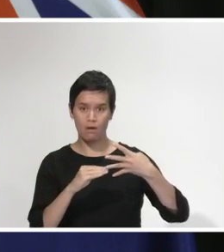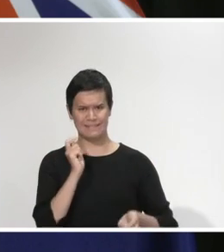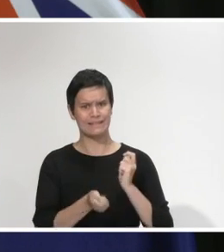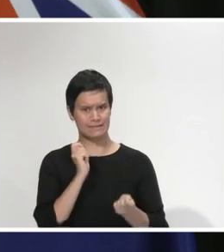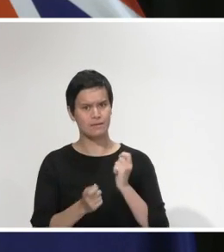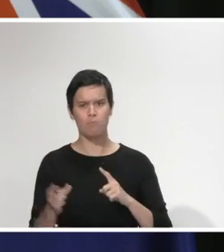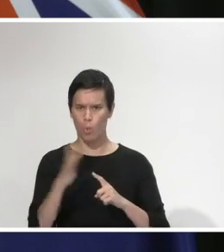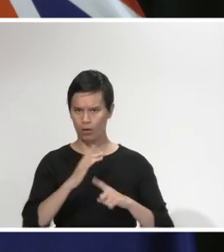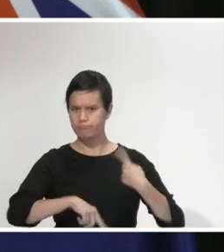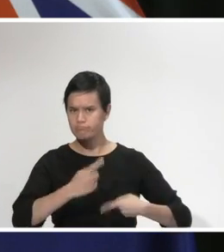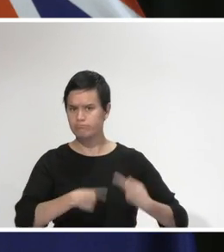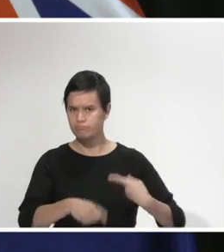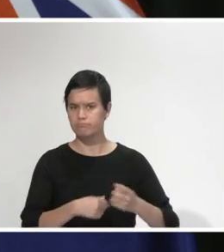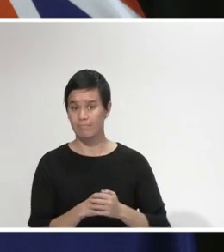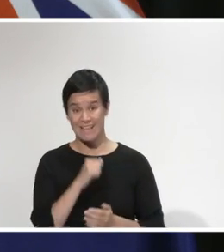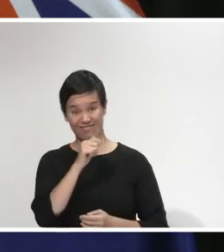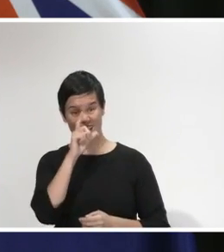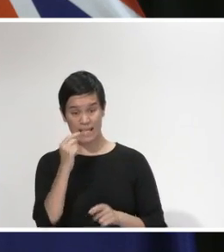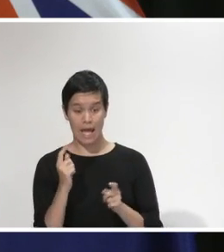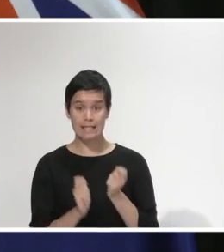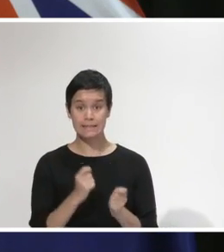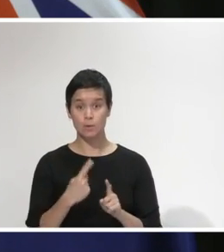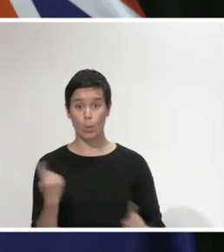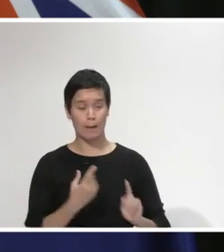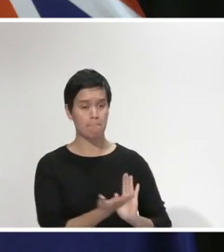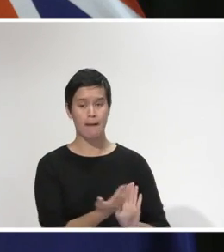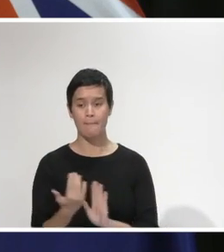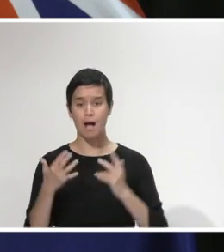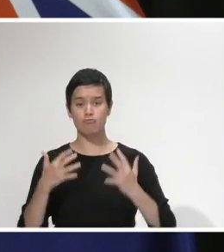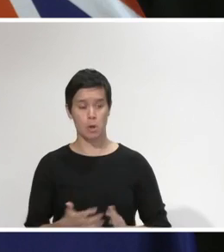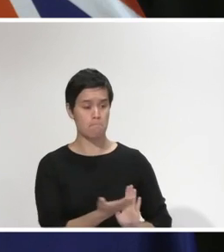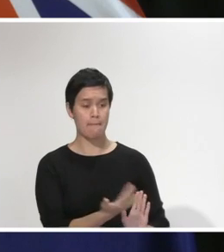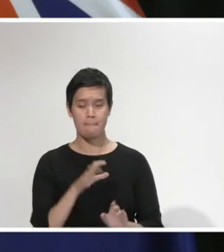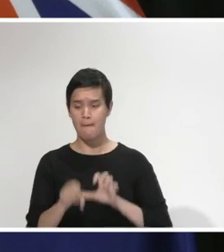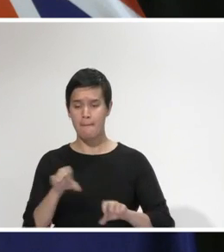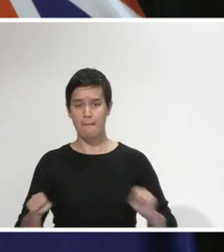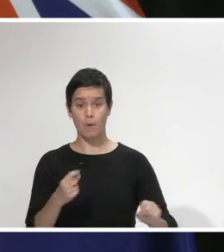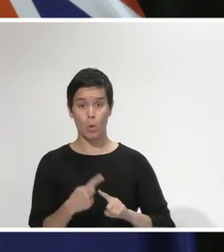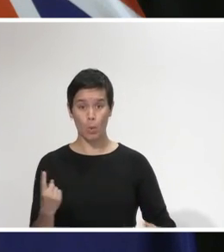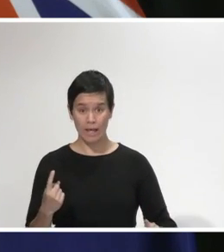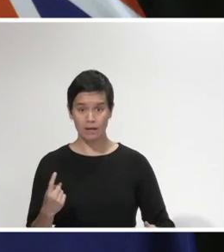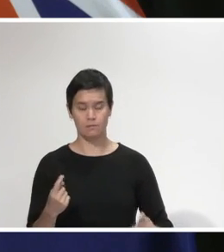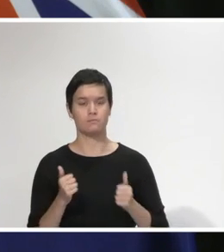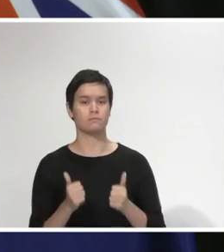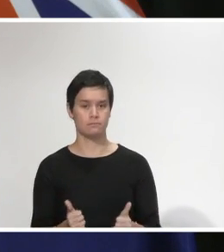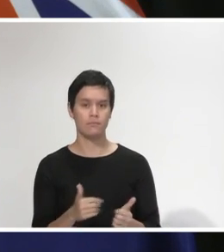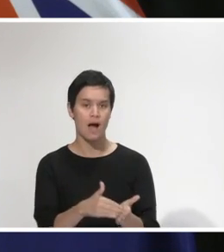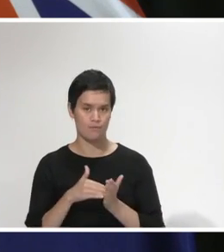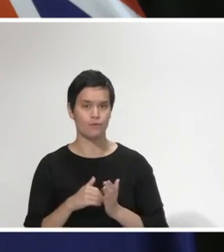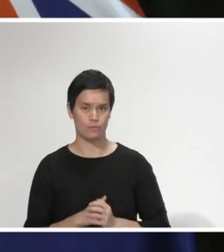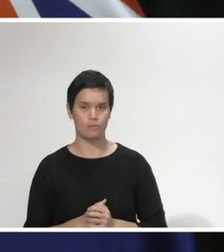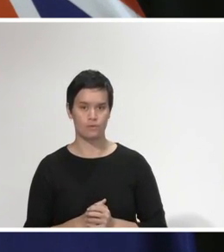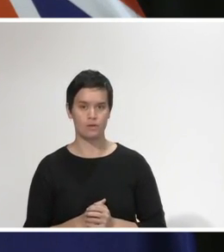to test rapidly and identify early any cases of COVID-19. And so that would